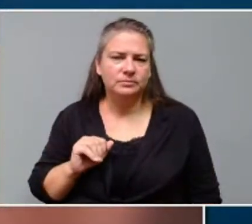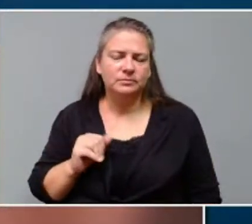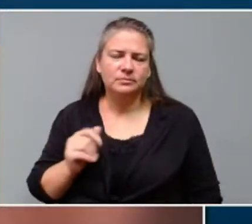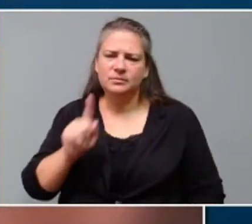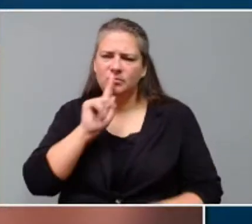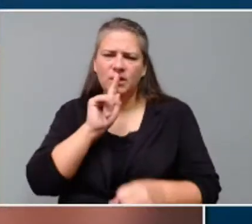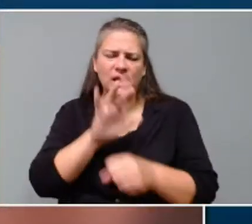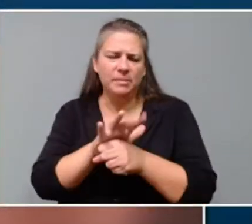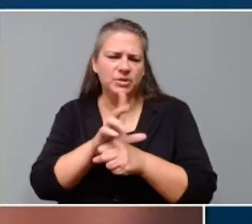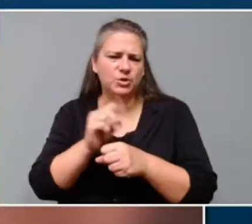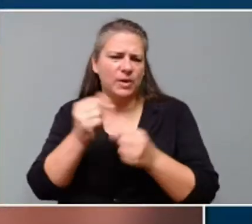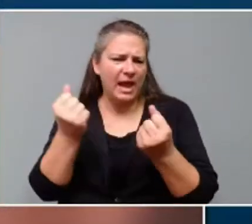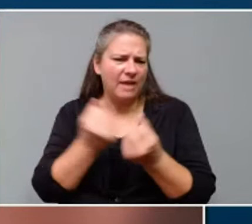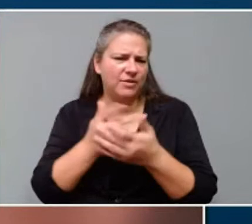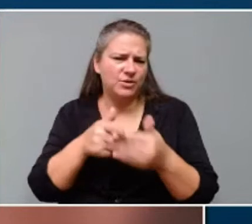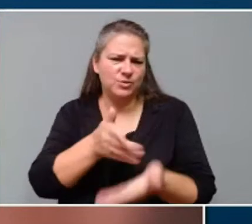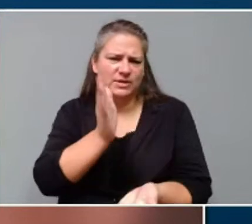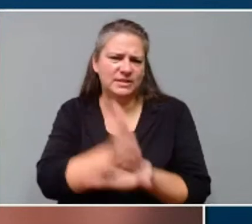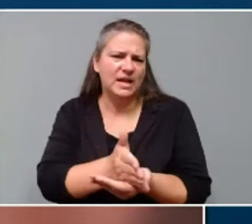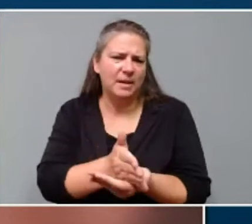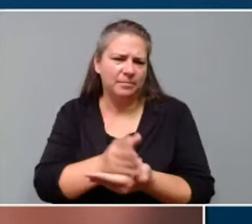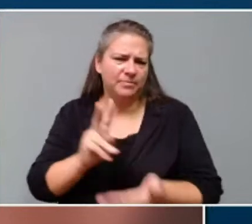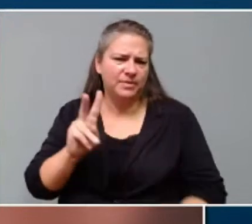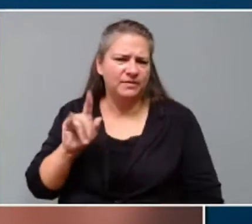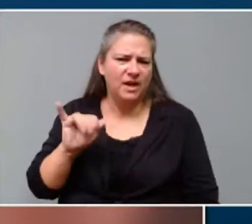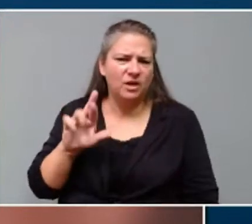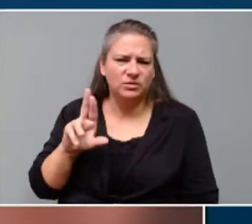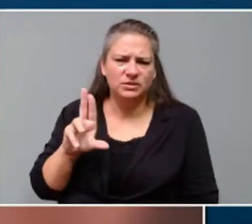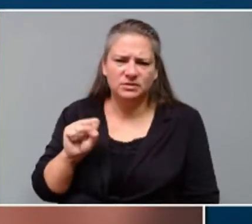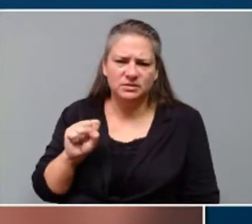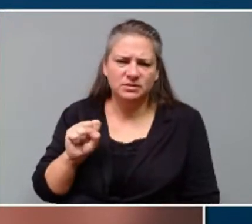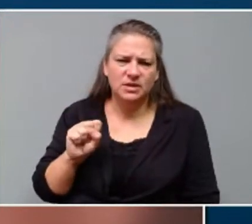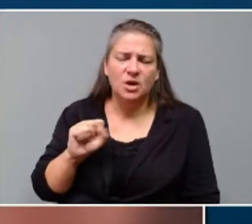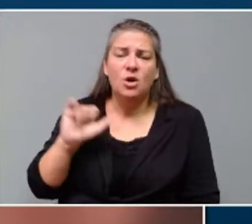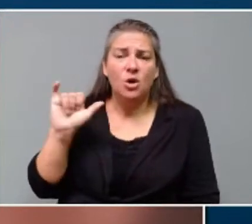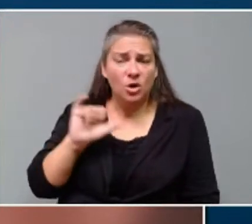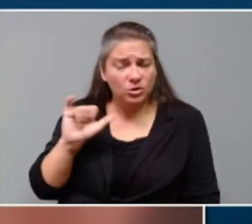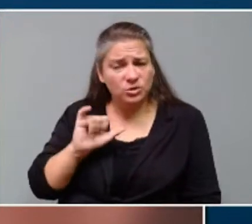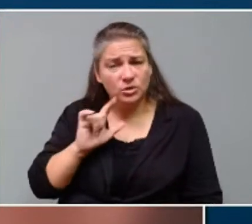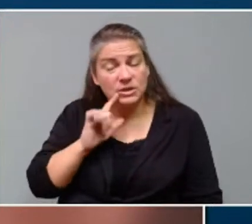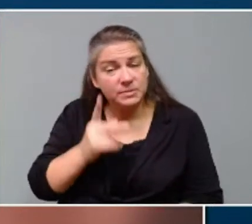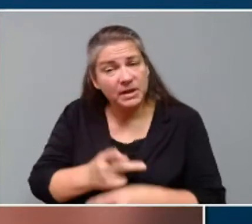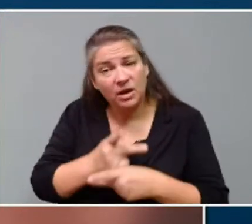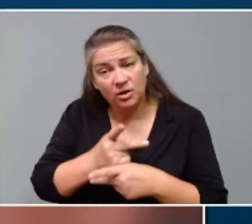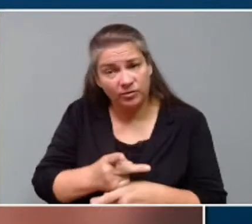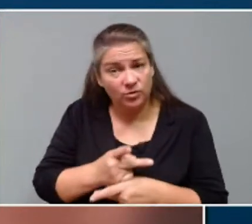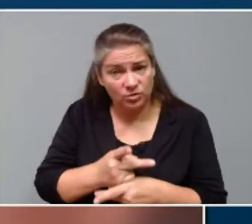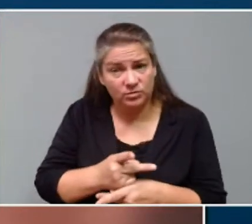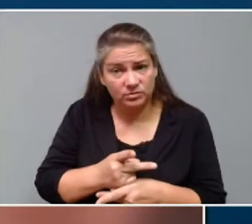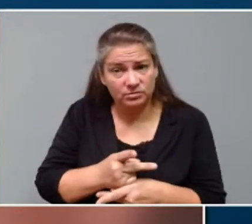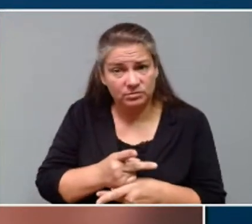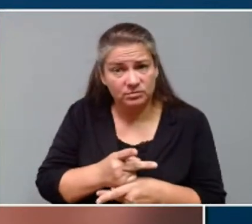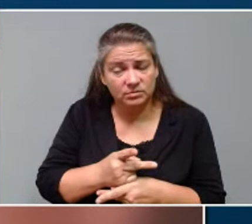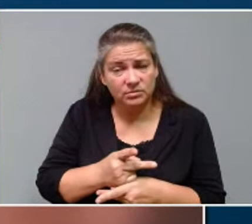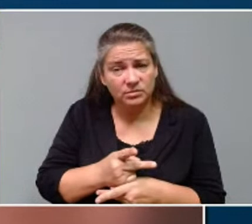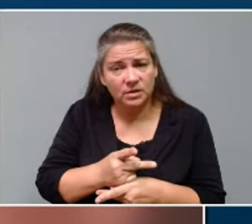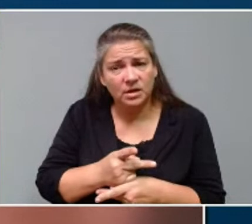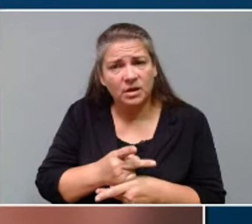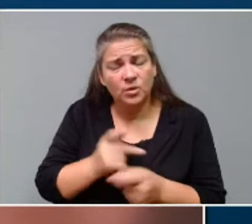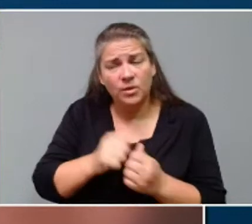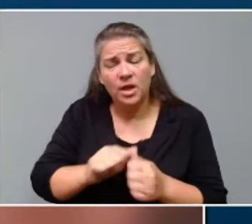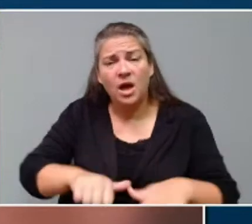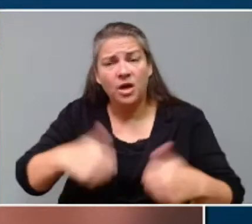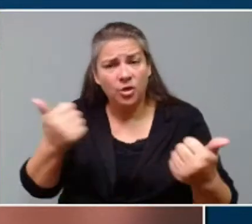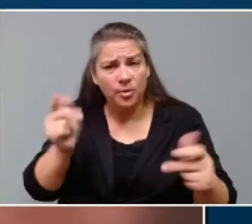can to stop this deadly virus. Let's also be really careful with other folks in